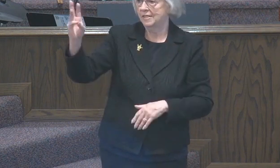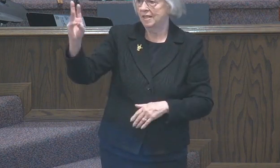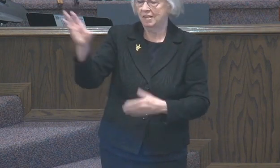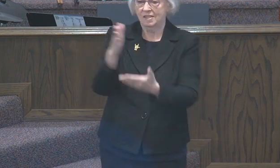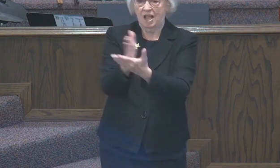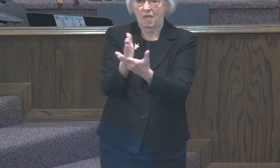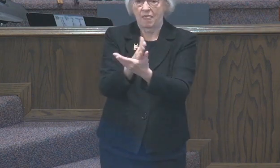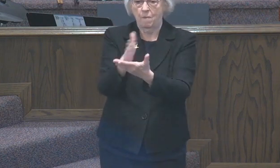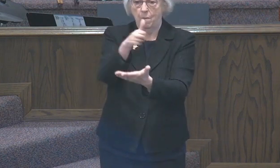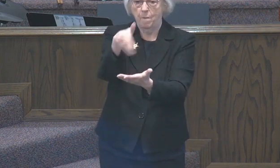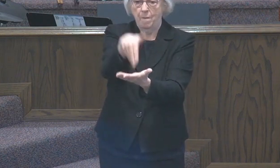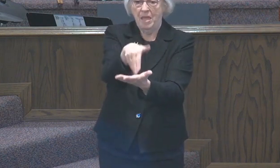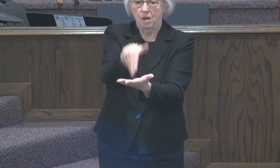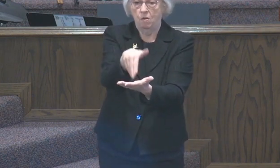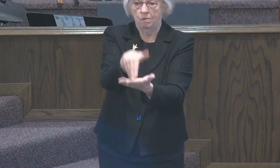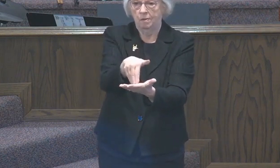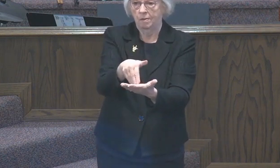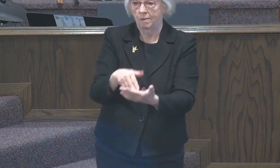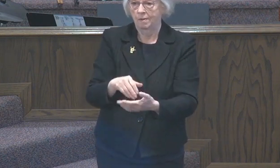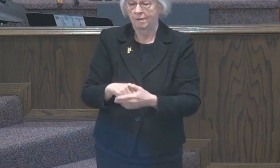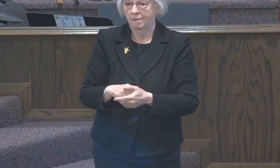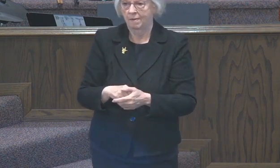says, you can,